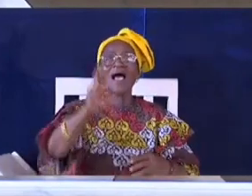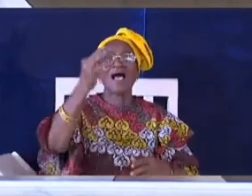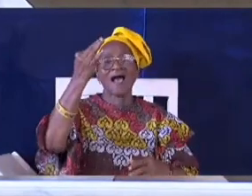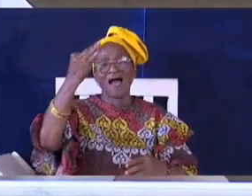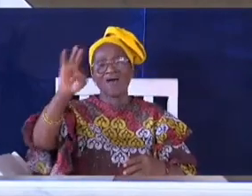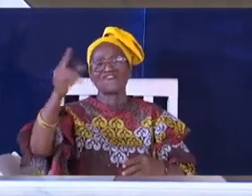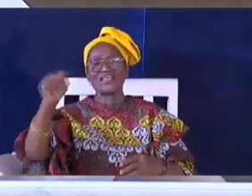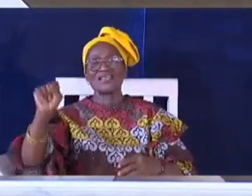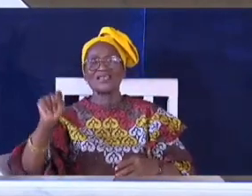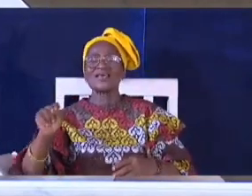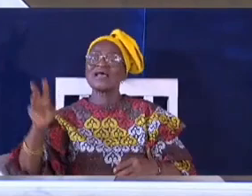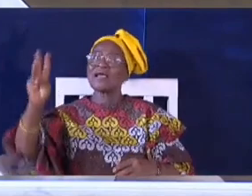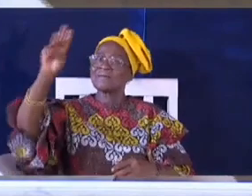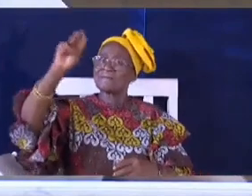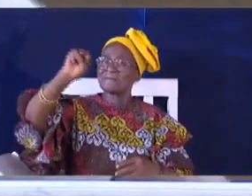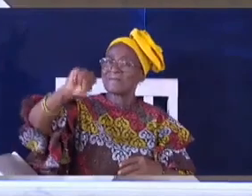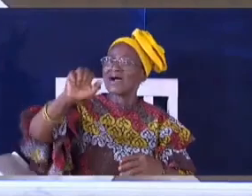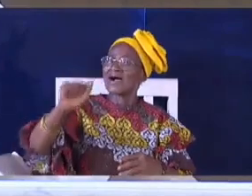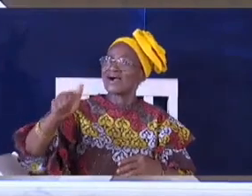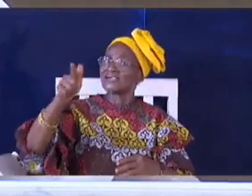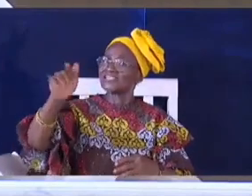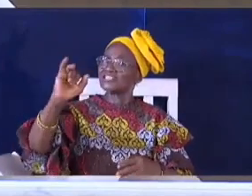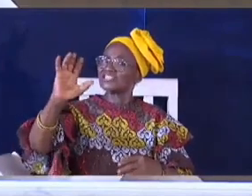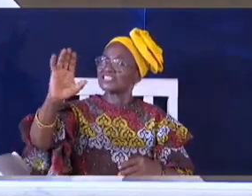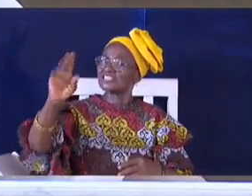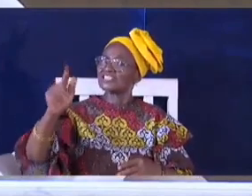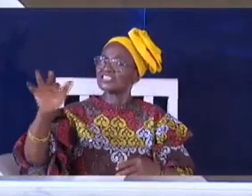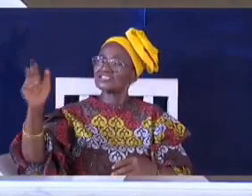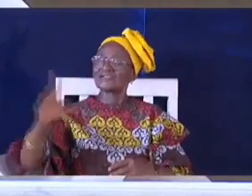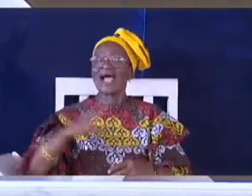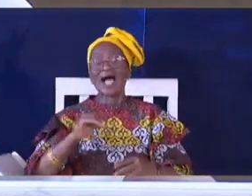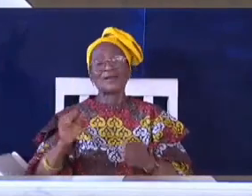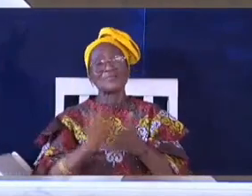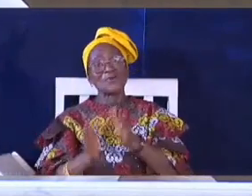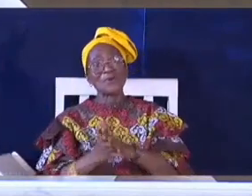the magicians, and then it became a rod again.